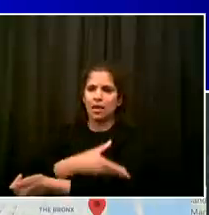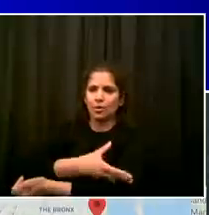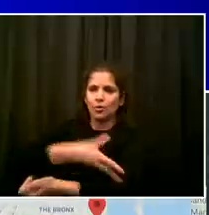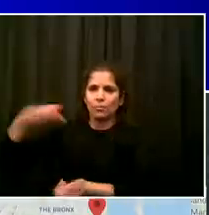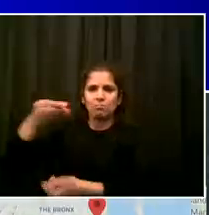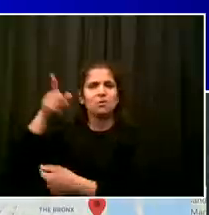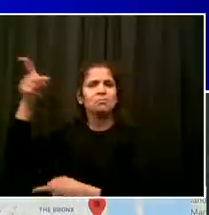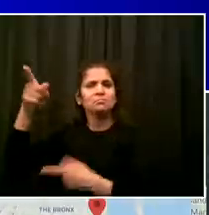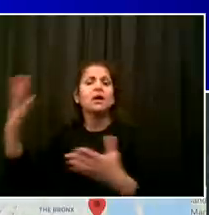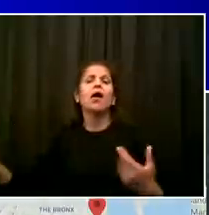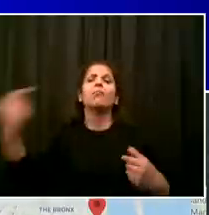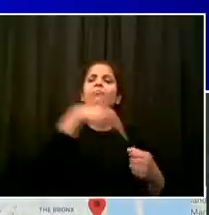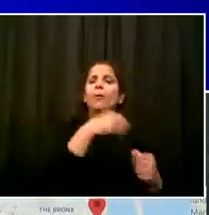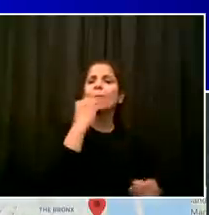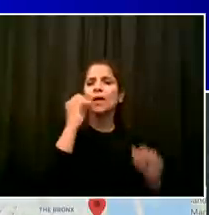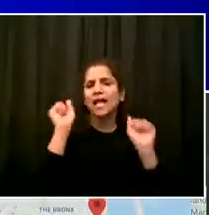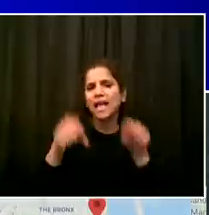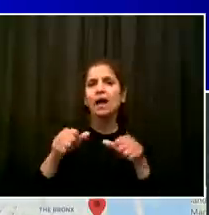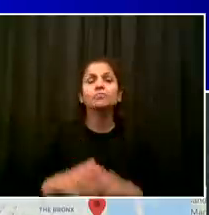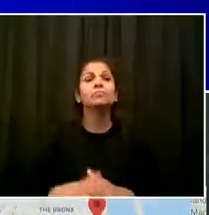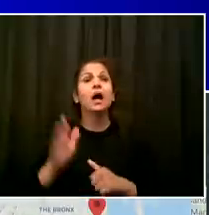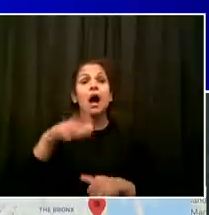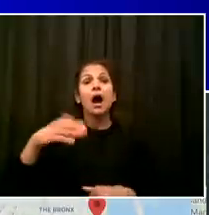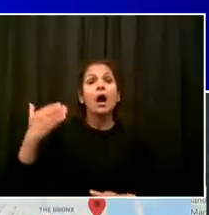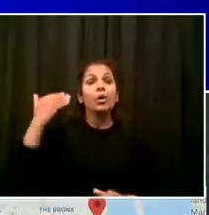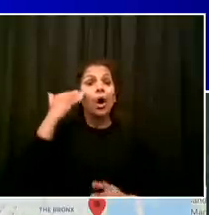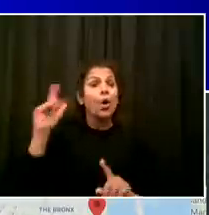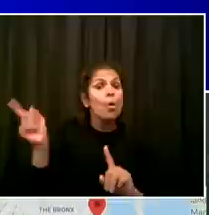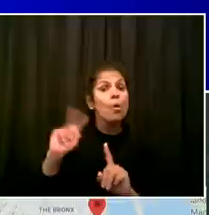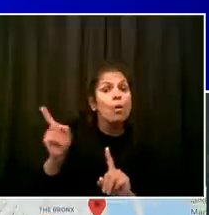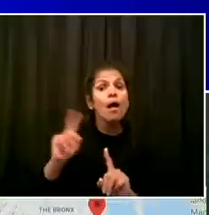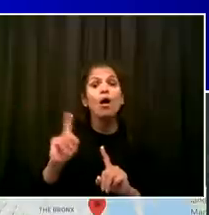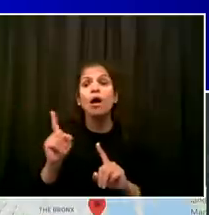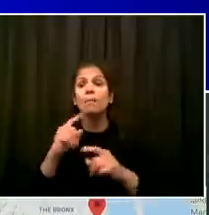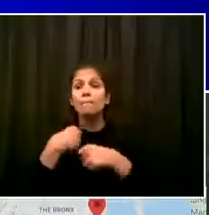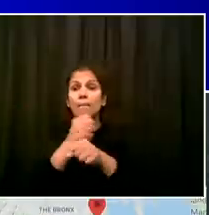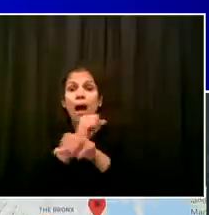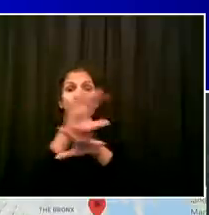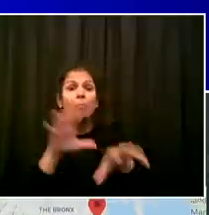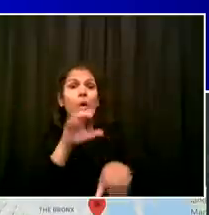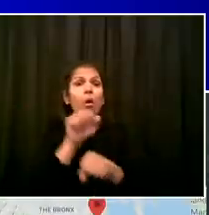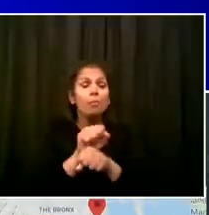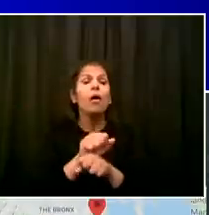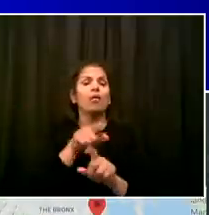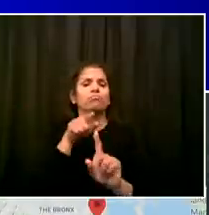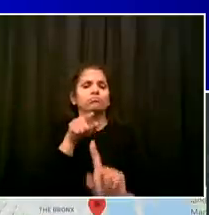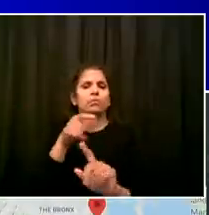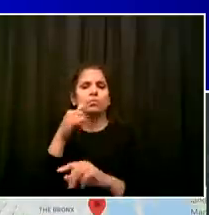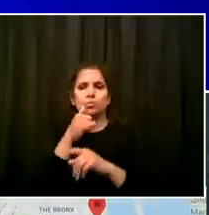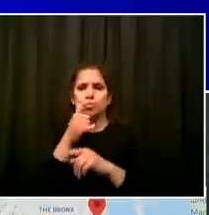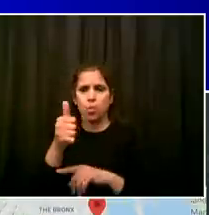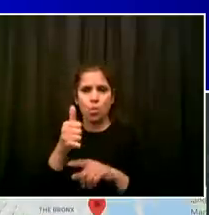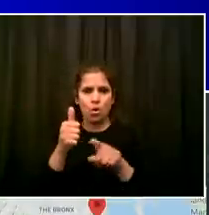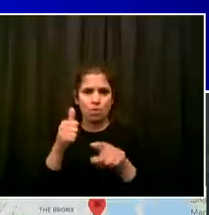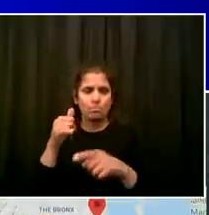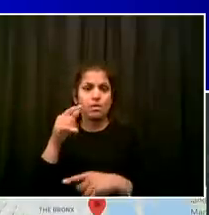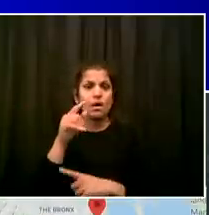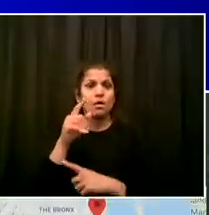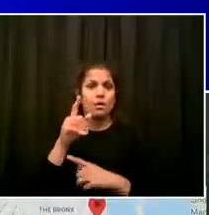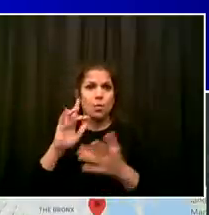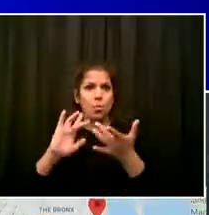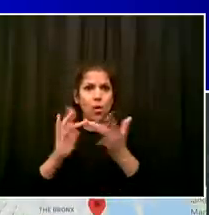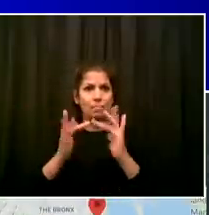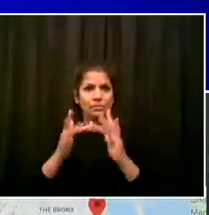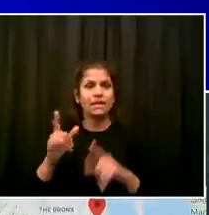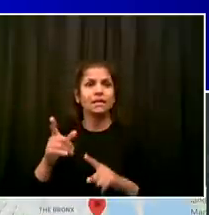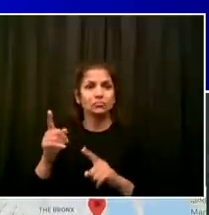is amazing. They're positive. They're upbeat. They want to help it make it a good experience, and they know what you're doing is so important, so they let you know